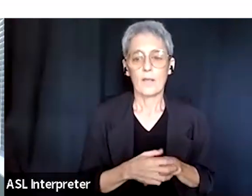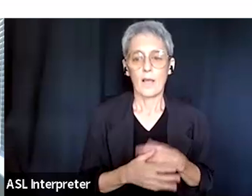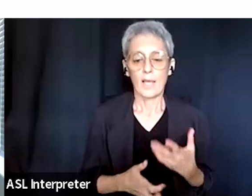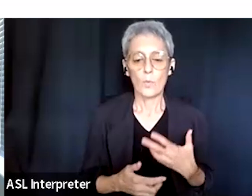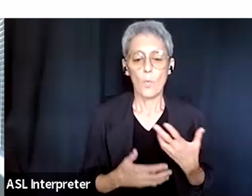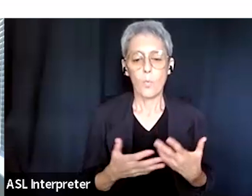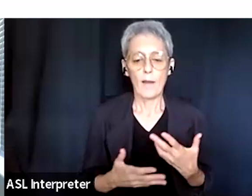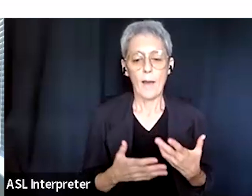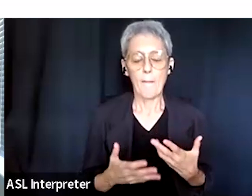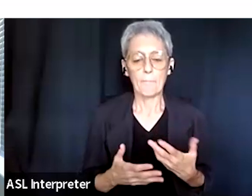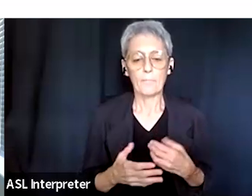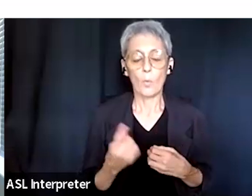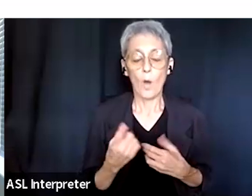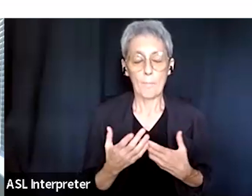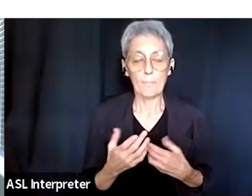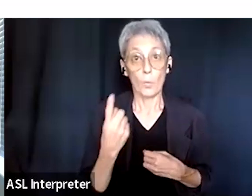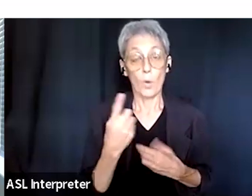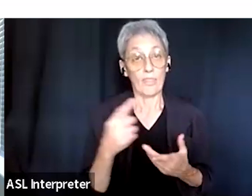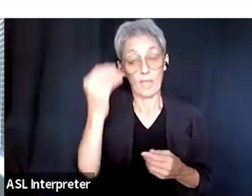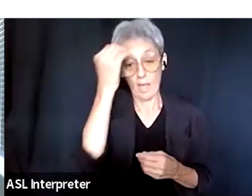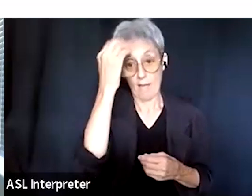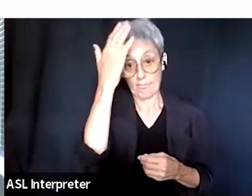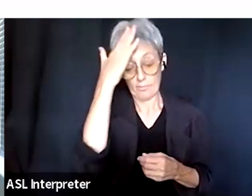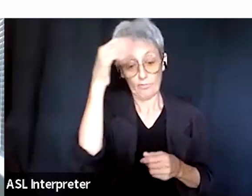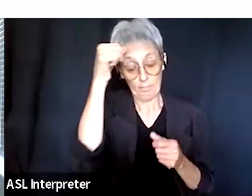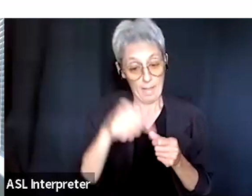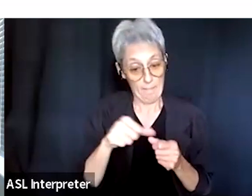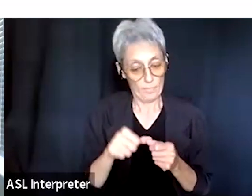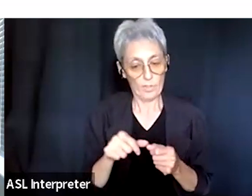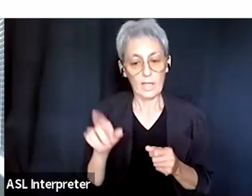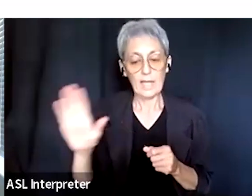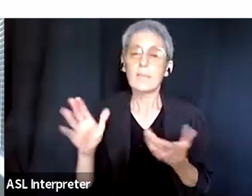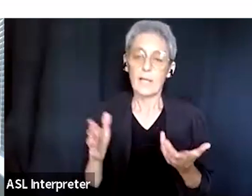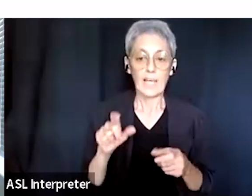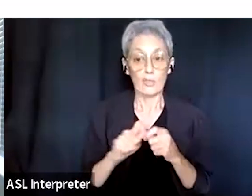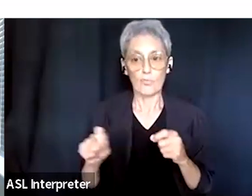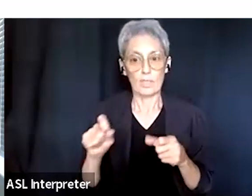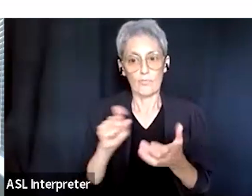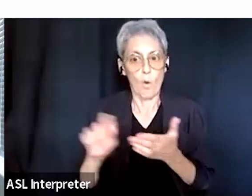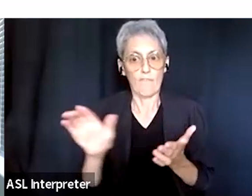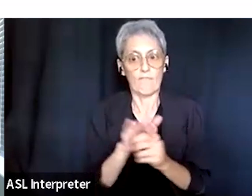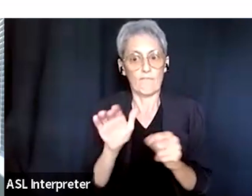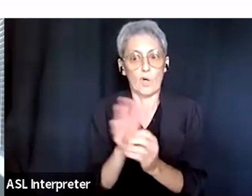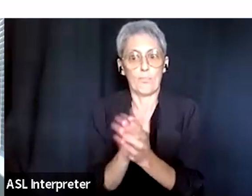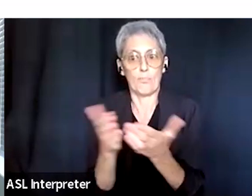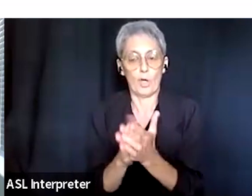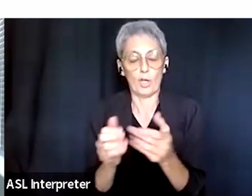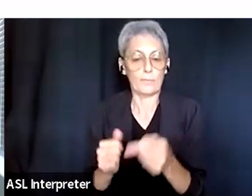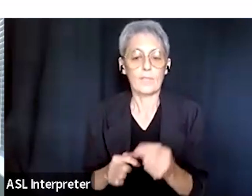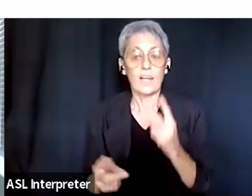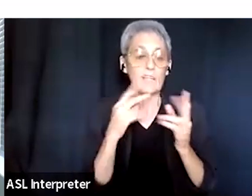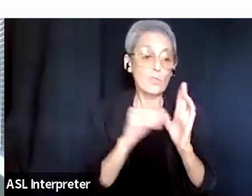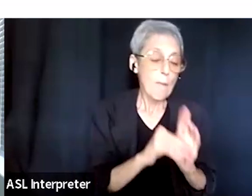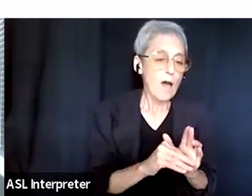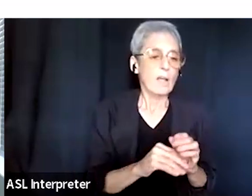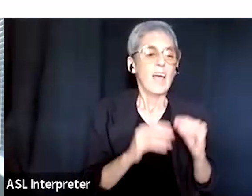One of the things that stuck in my mind was not only he wrote a whole book about, how do visual models, not just in education, there was a lot